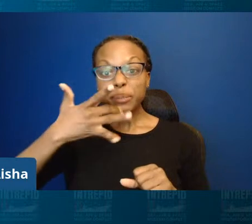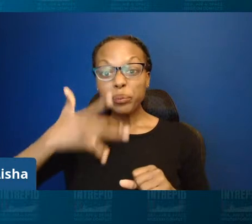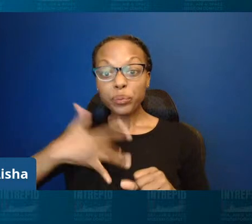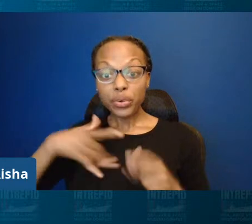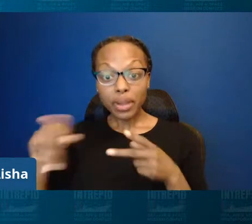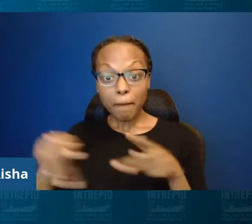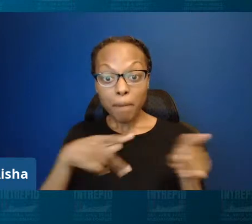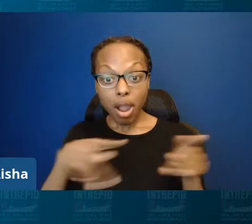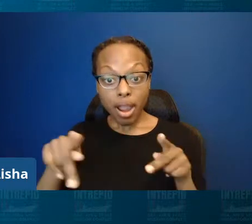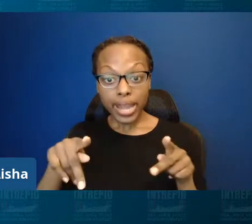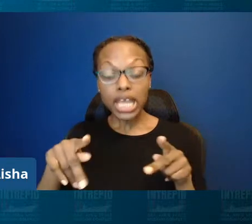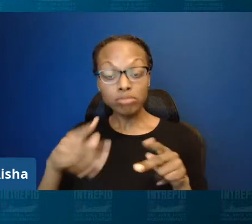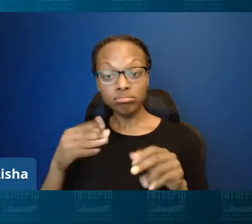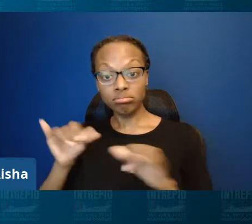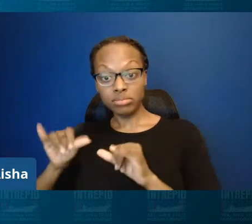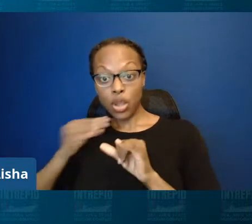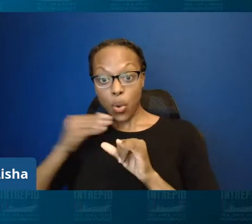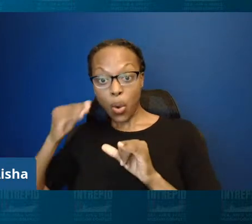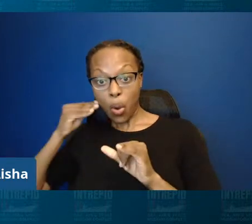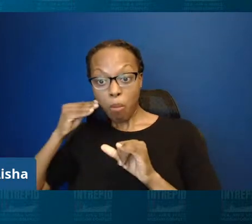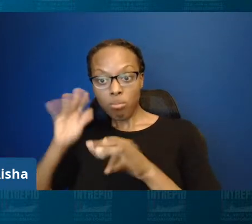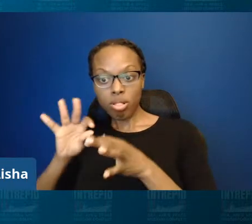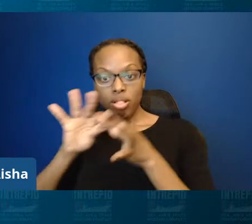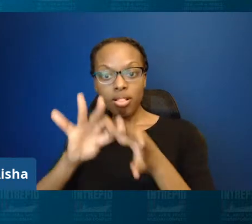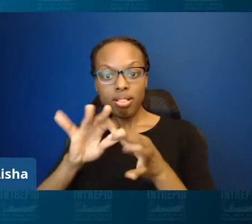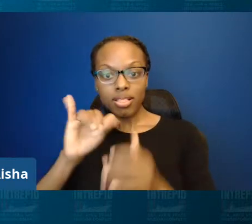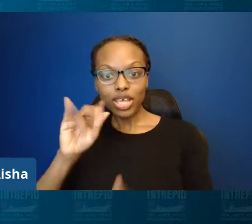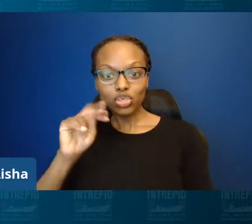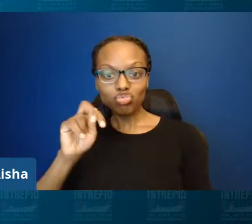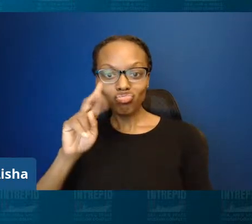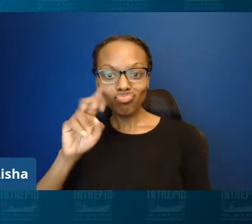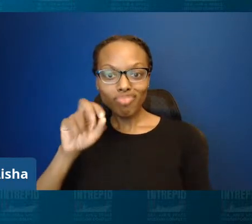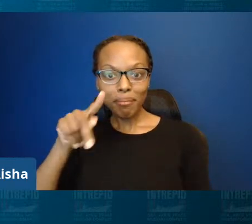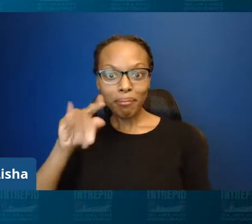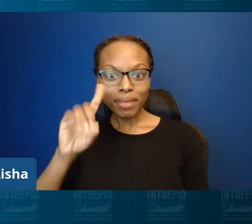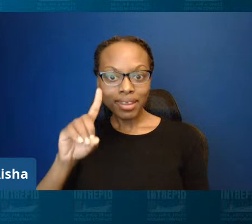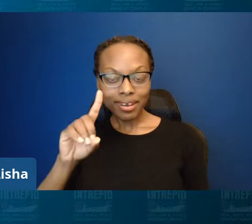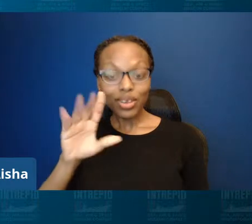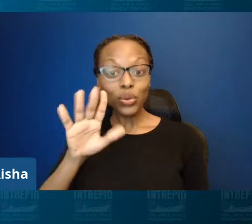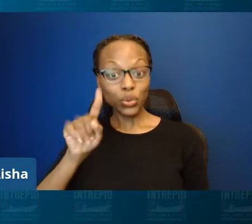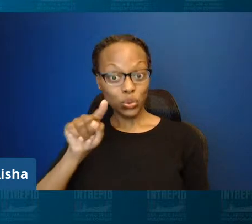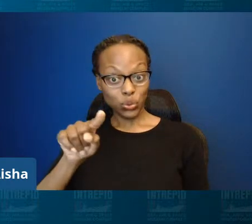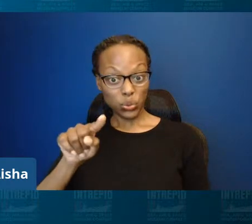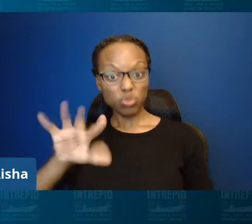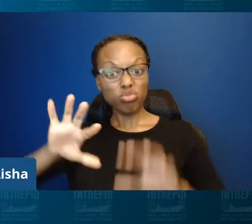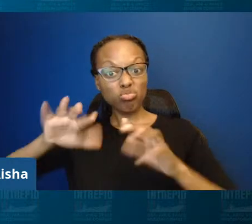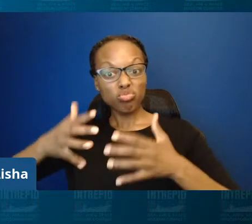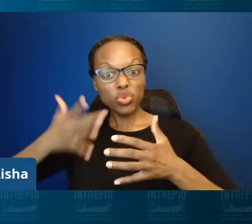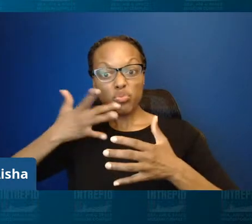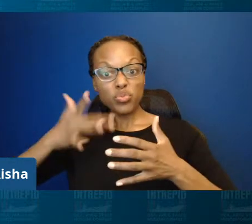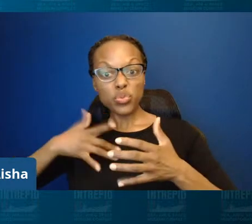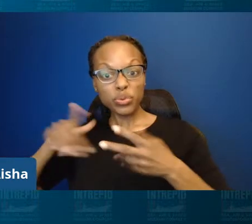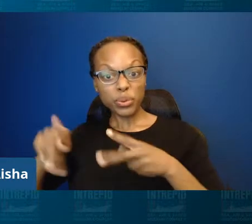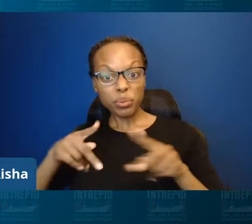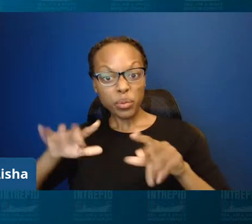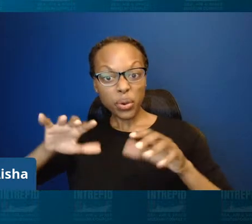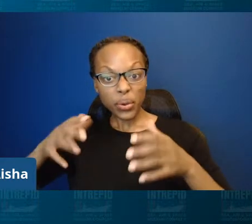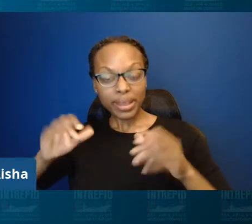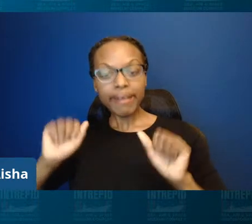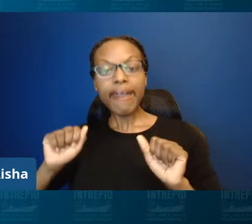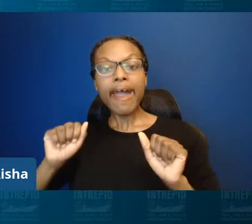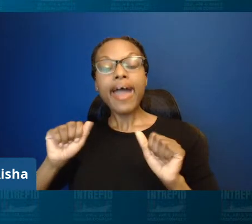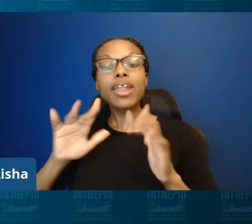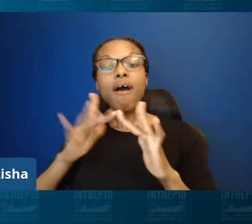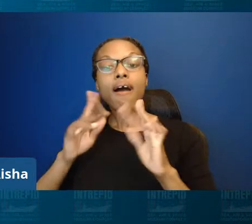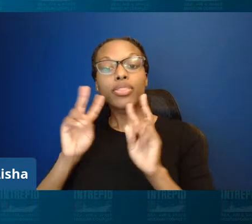party at home with the Intrepid Sea, Air, and Space Museum? You and your birthday party guests can go on a virtual tour of the museum. You can